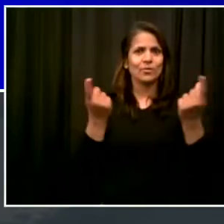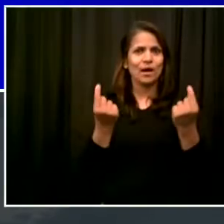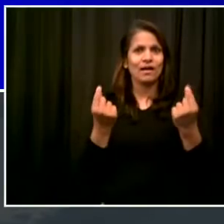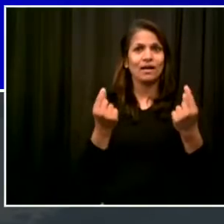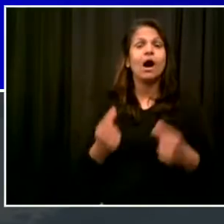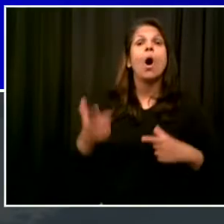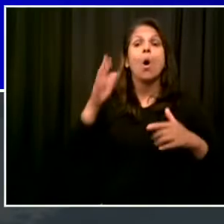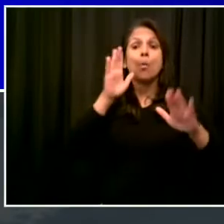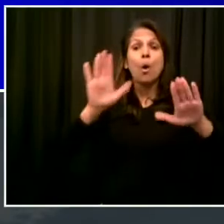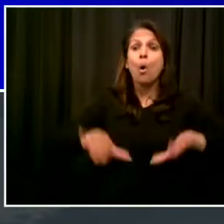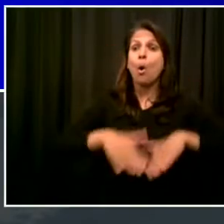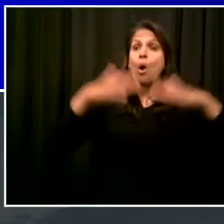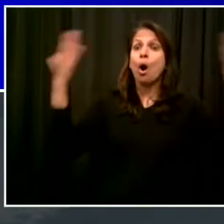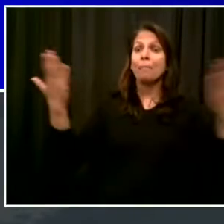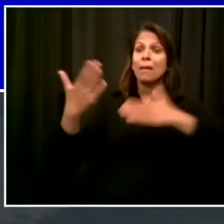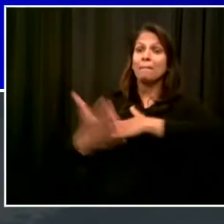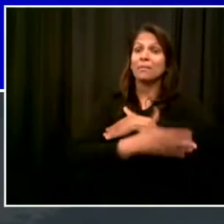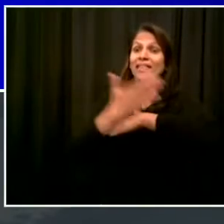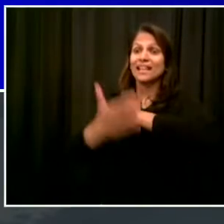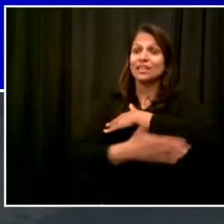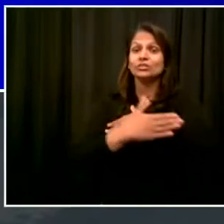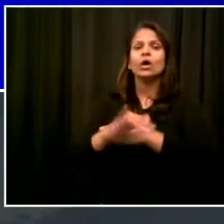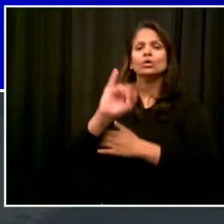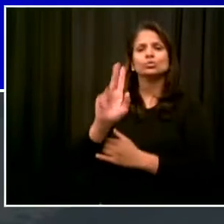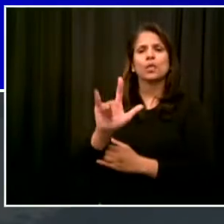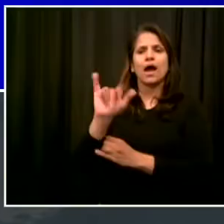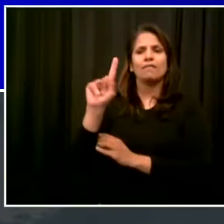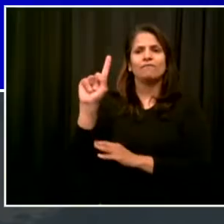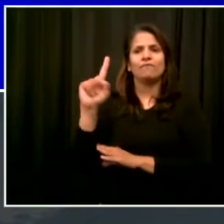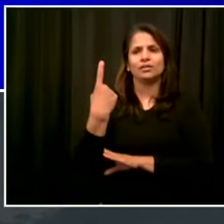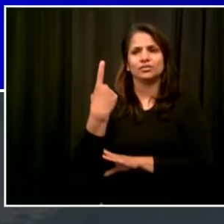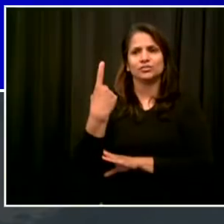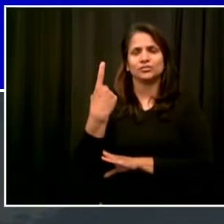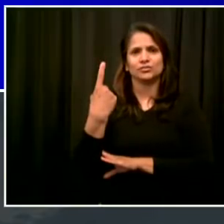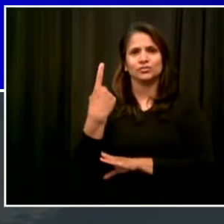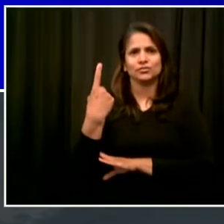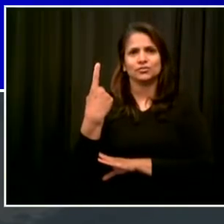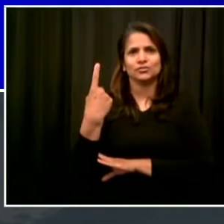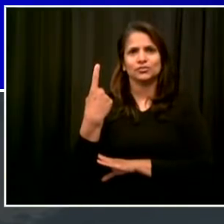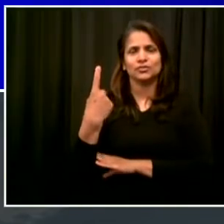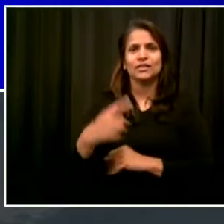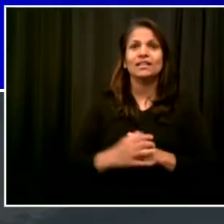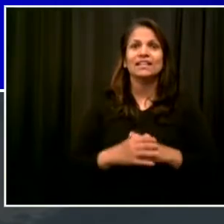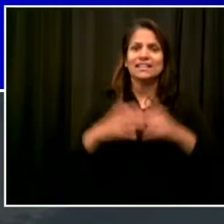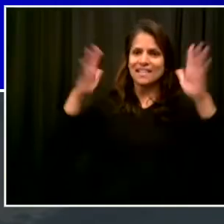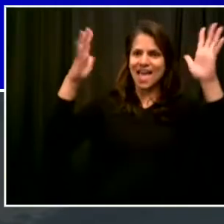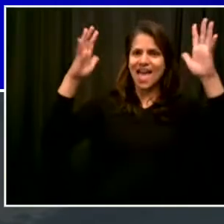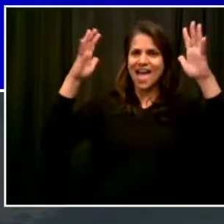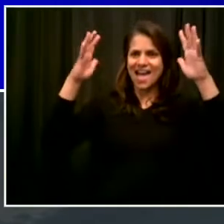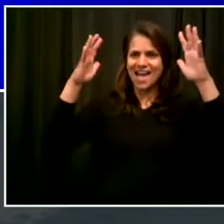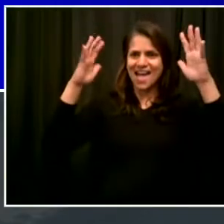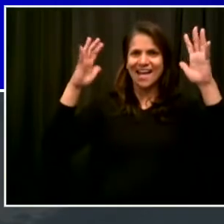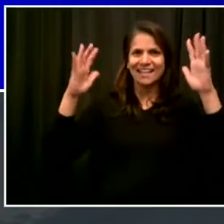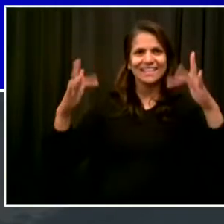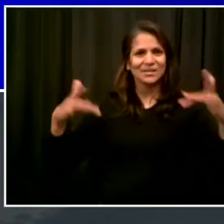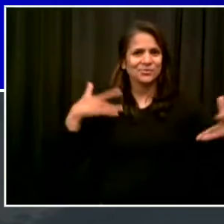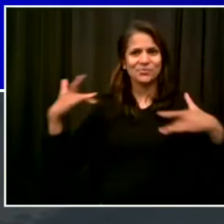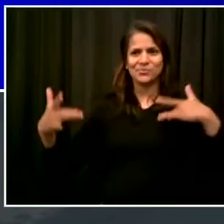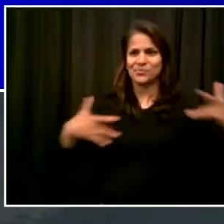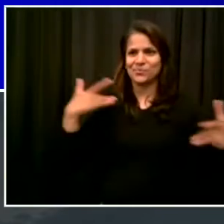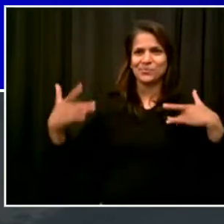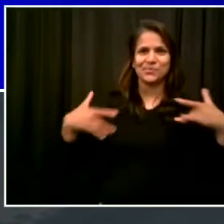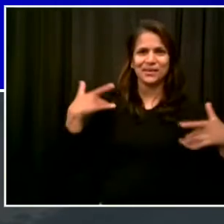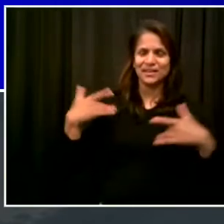to go. Training is being completed. It'll be a great day for New York City. Another part of our comeback to have